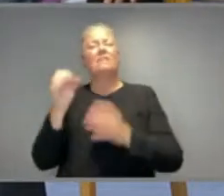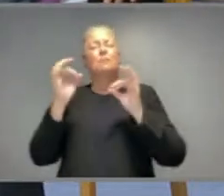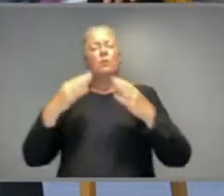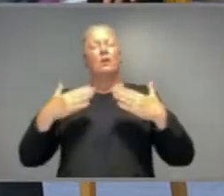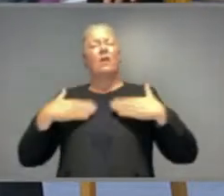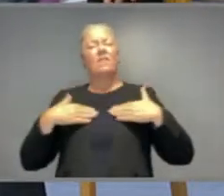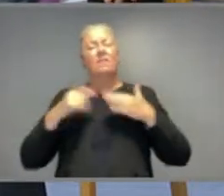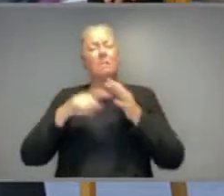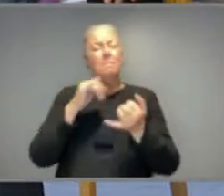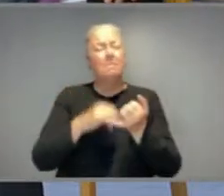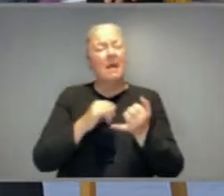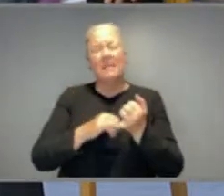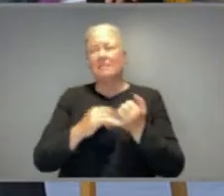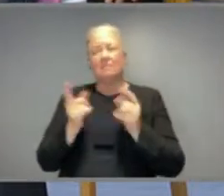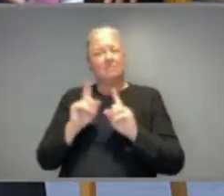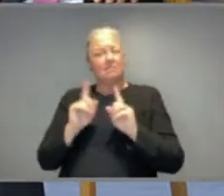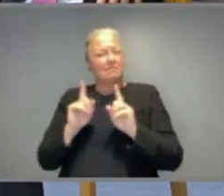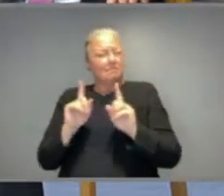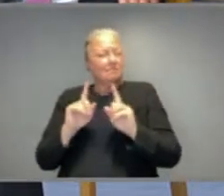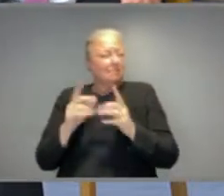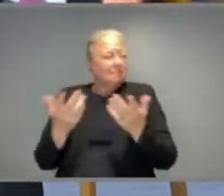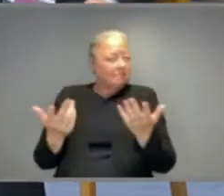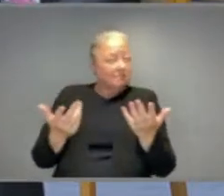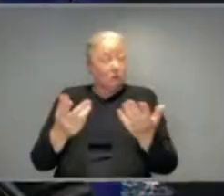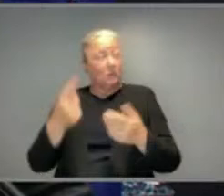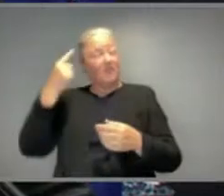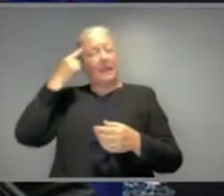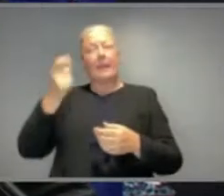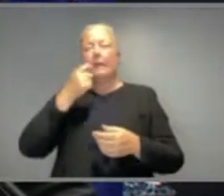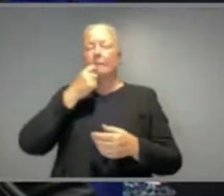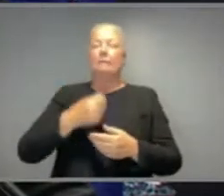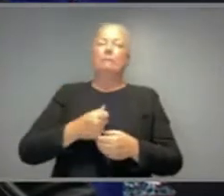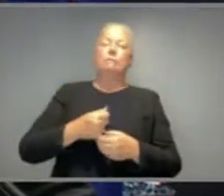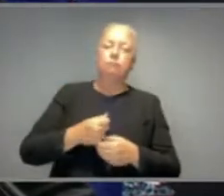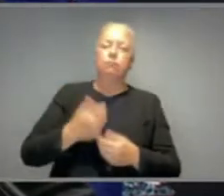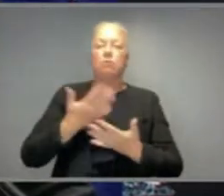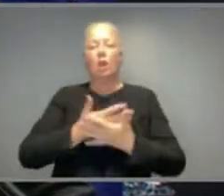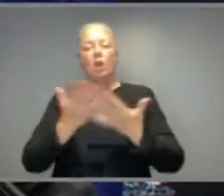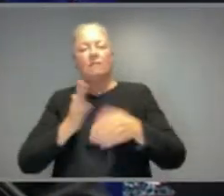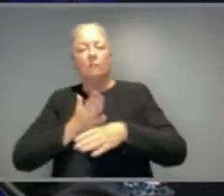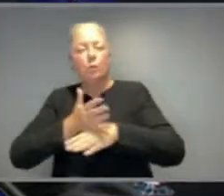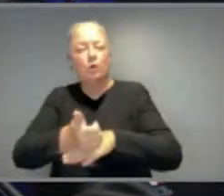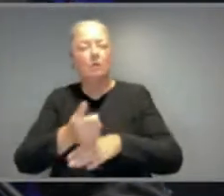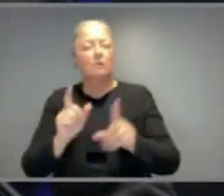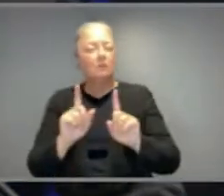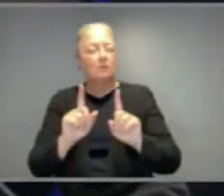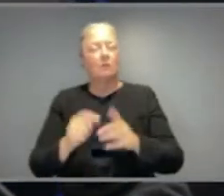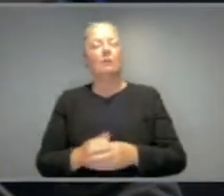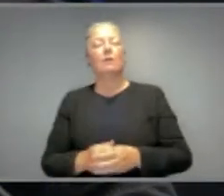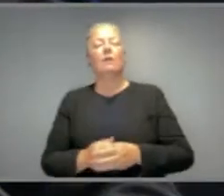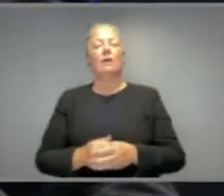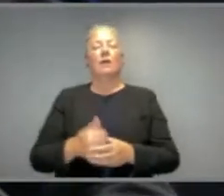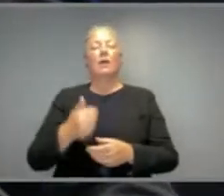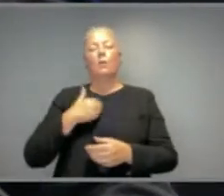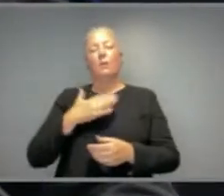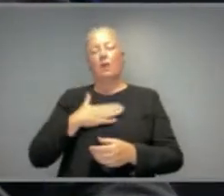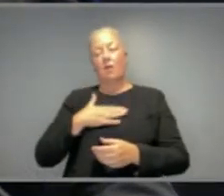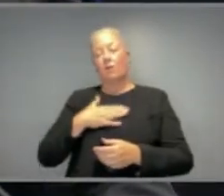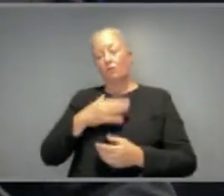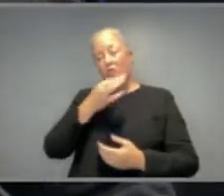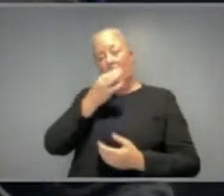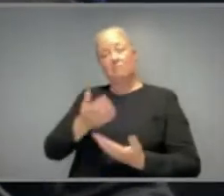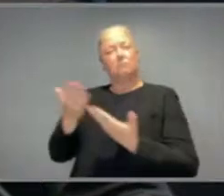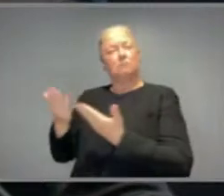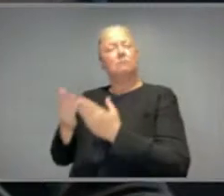onerous compared to what you might contemplate in Australia? I'll go to Professor McVernon, then I'm going to ask General Frewen, I think, to comment on